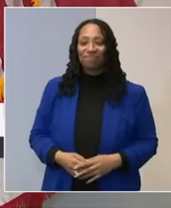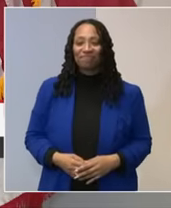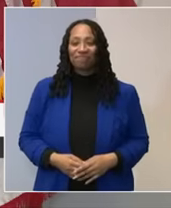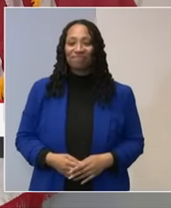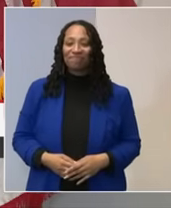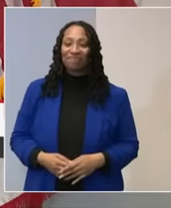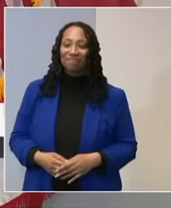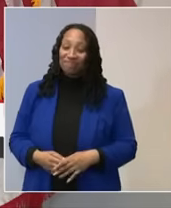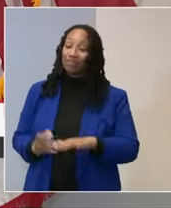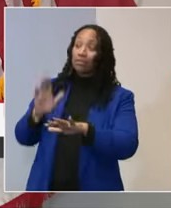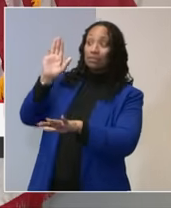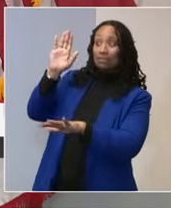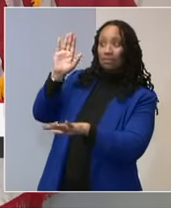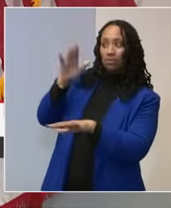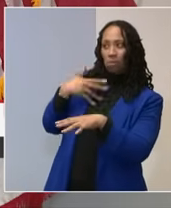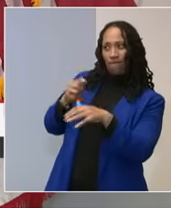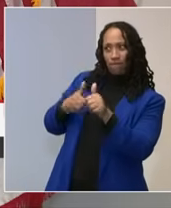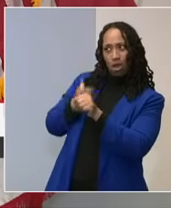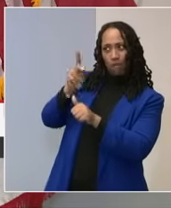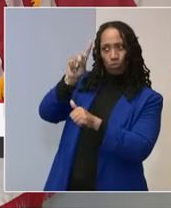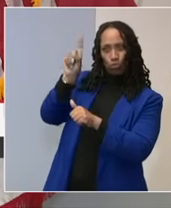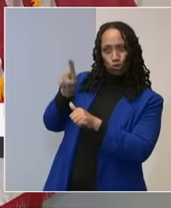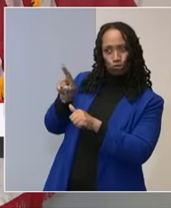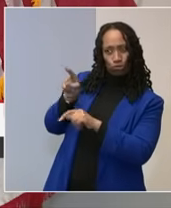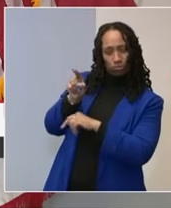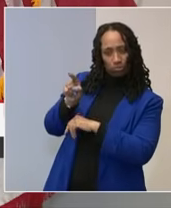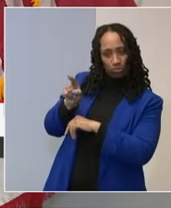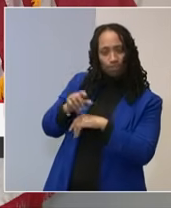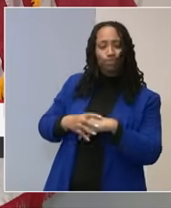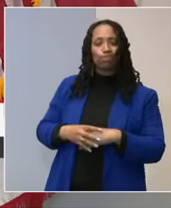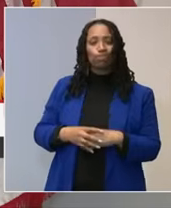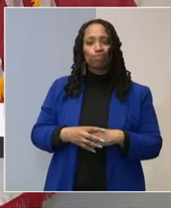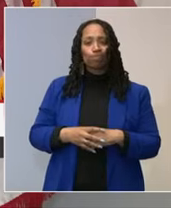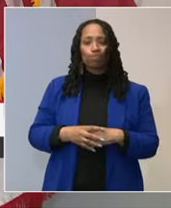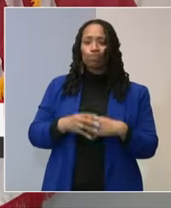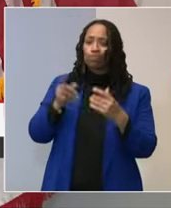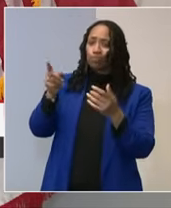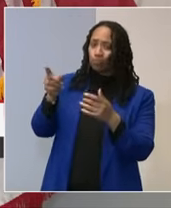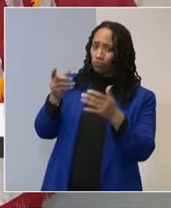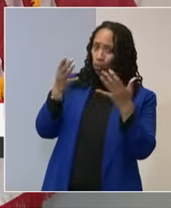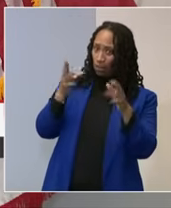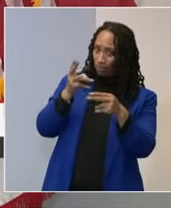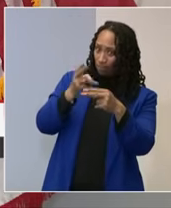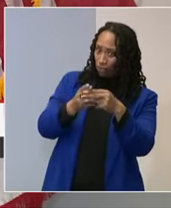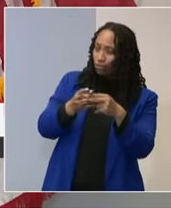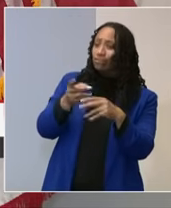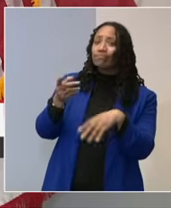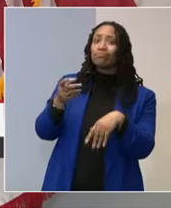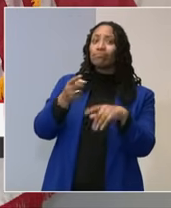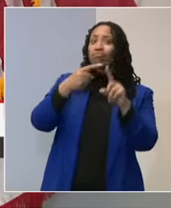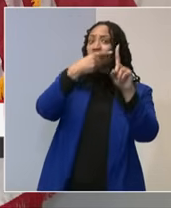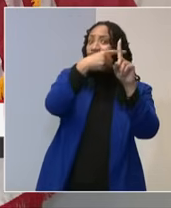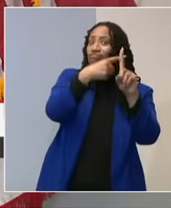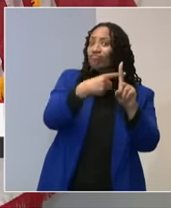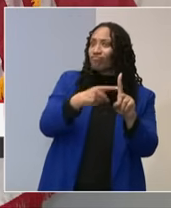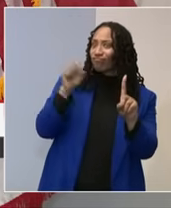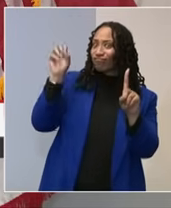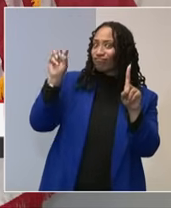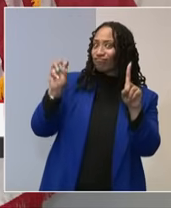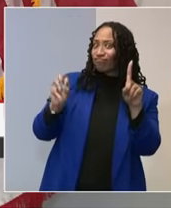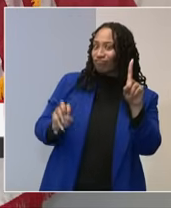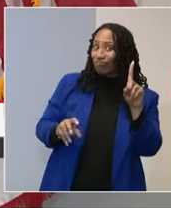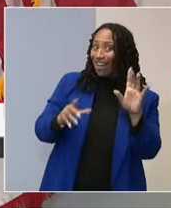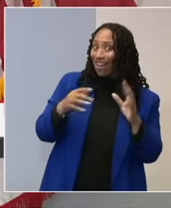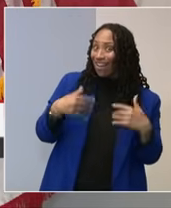Of course, in your letter, you outline numerous accomplishments, but there are still sentiments among marginalized D.C.